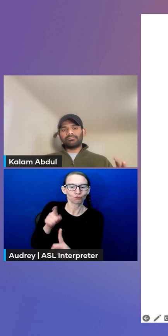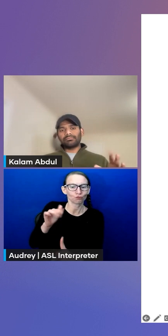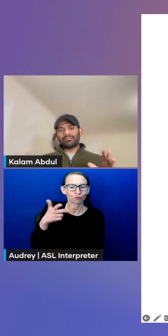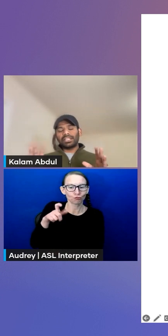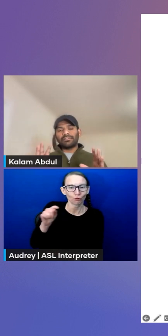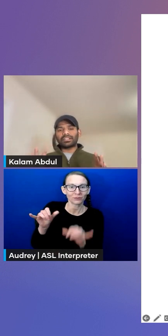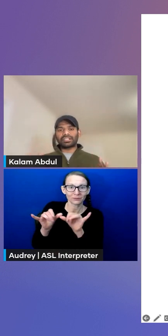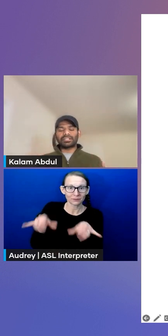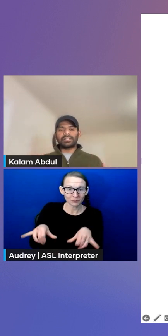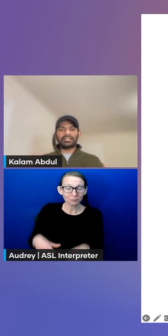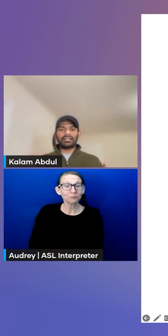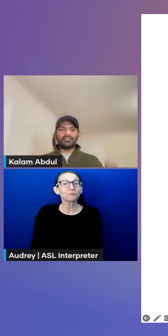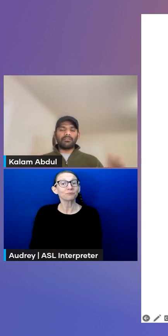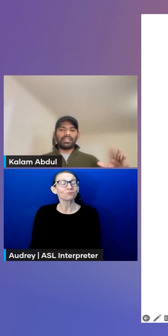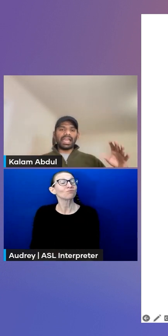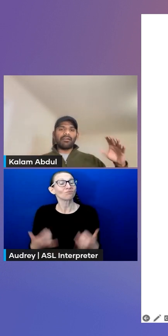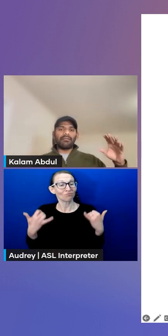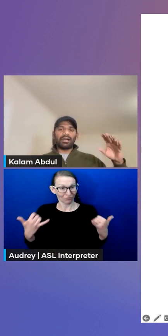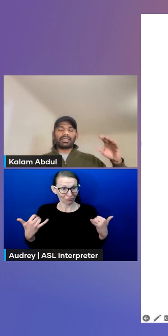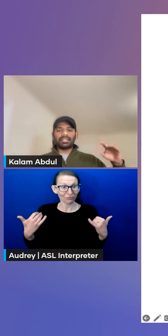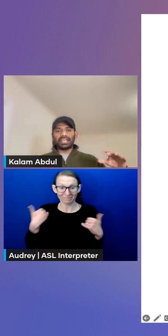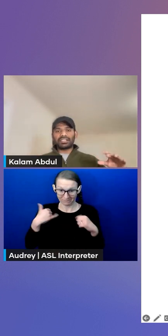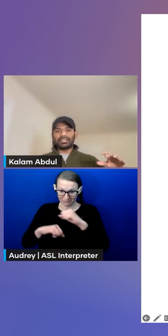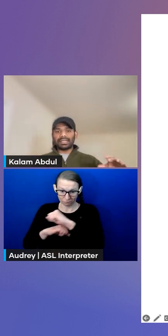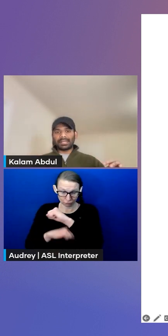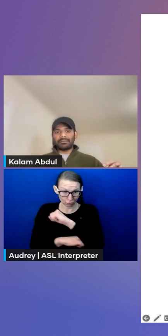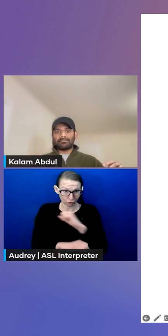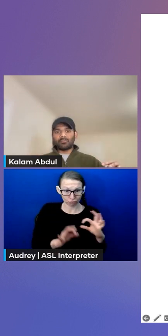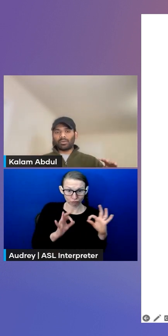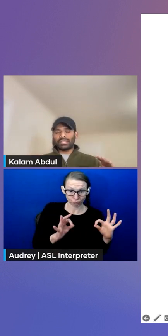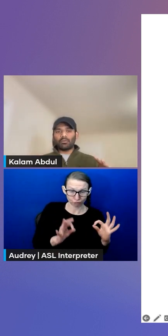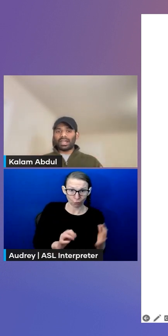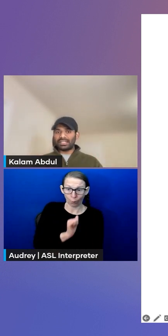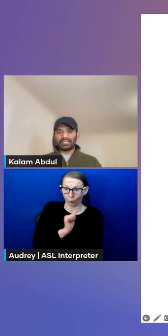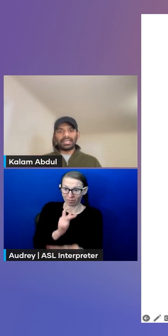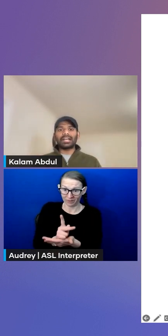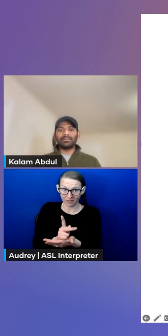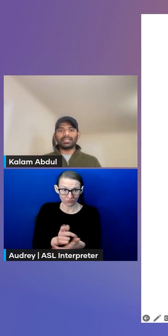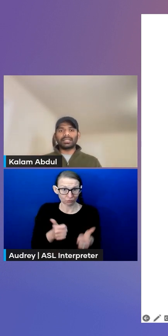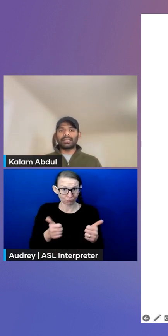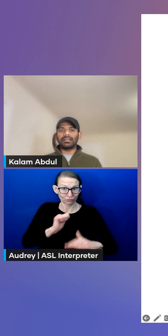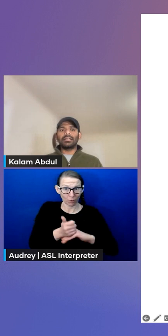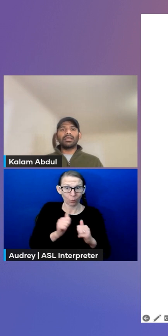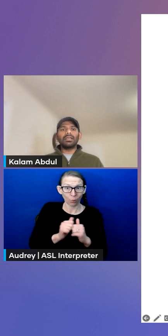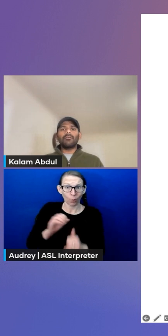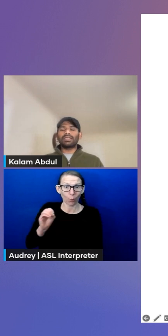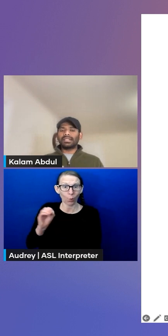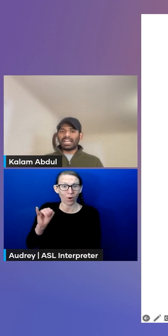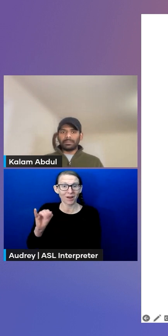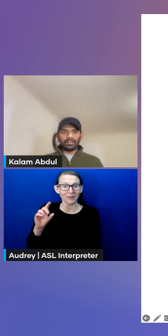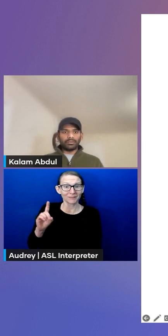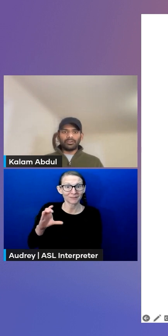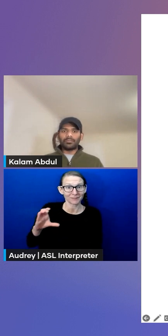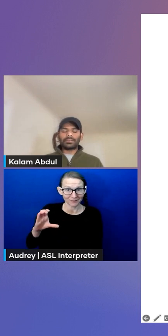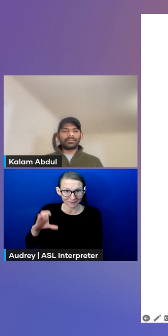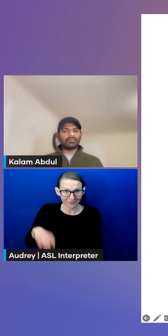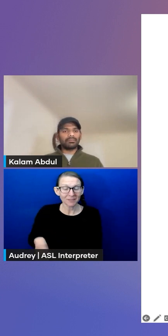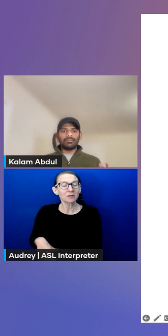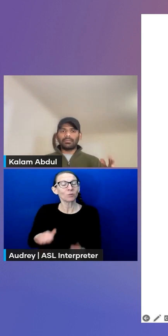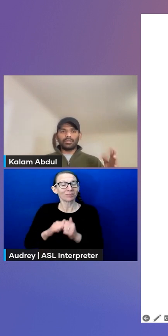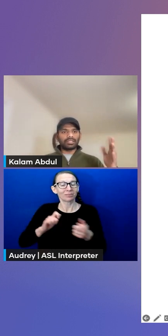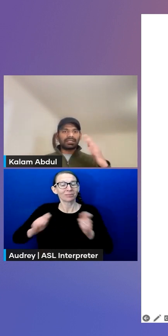have infrastructure and we have authentication set up with the OIDC auth method, with the dynamic